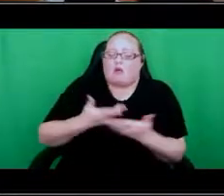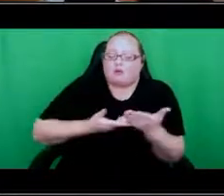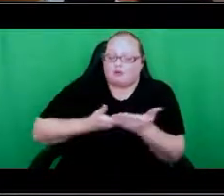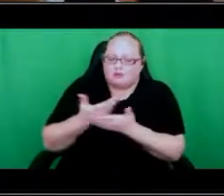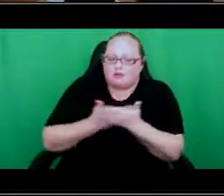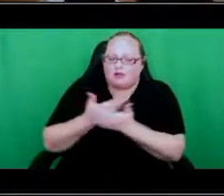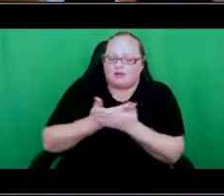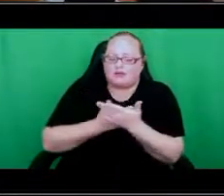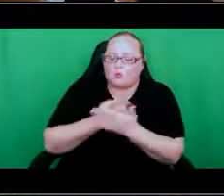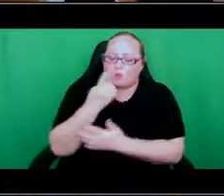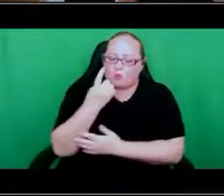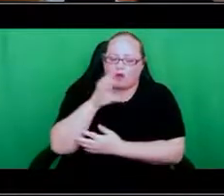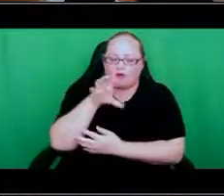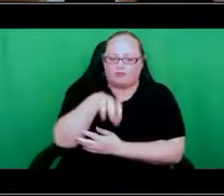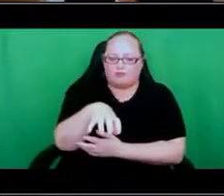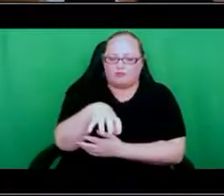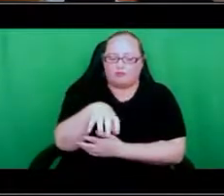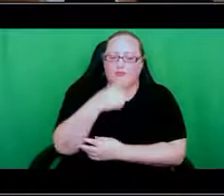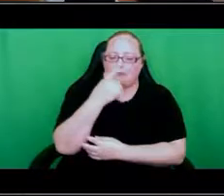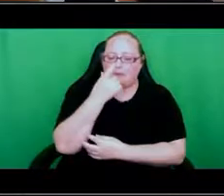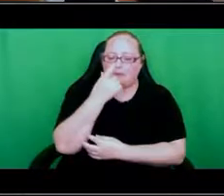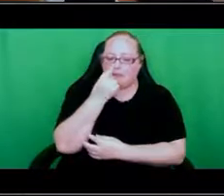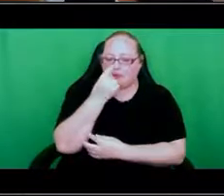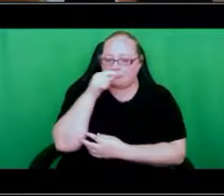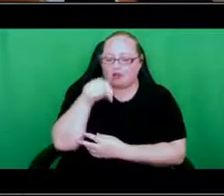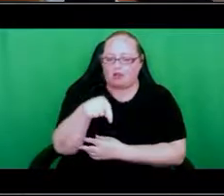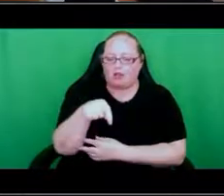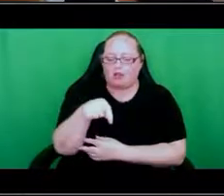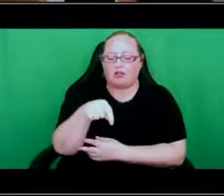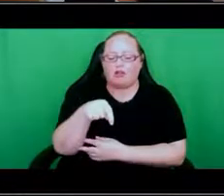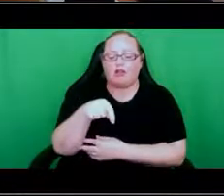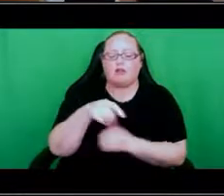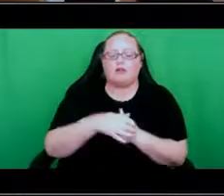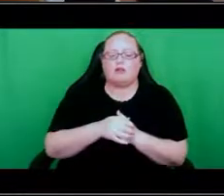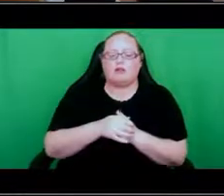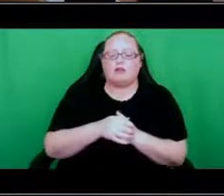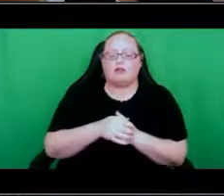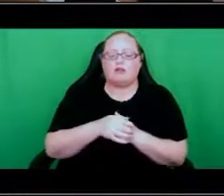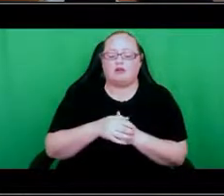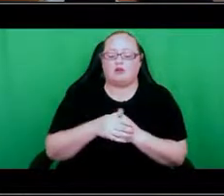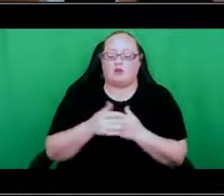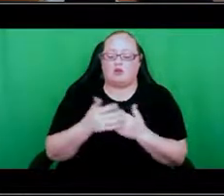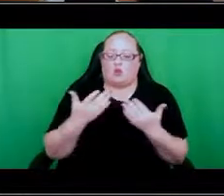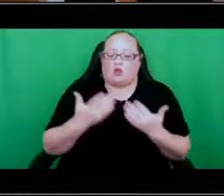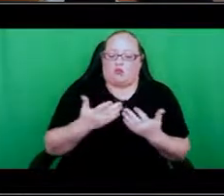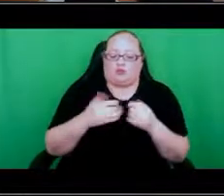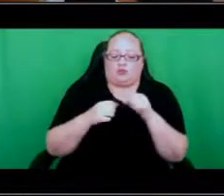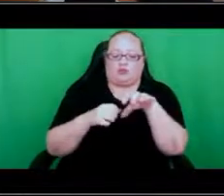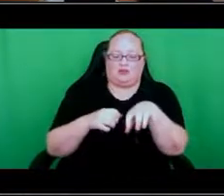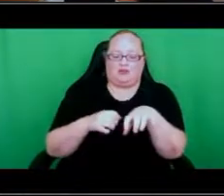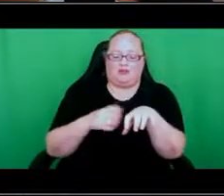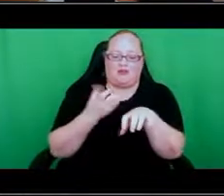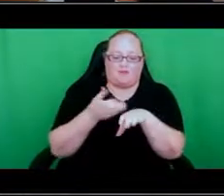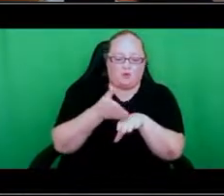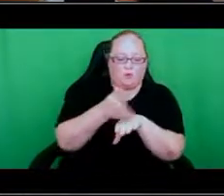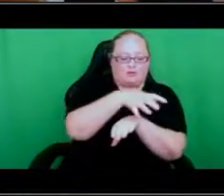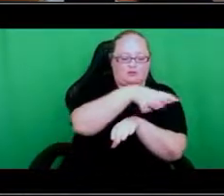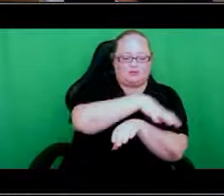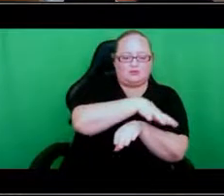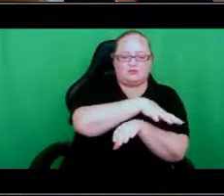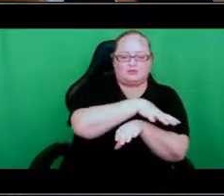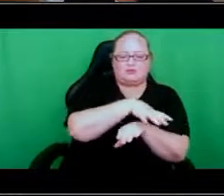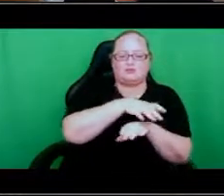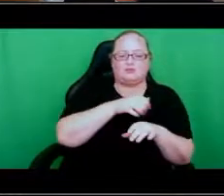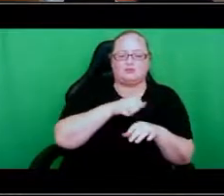location, which is adjacent to its current location to the west, actually, with access off